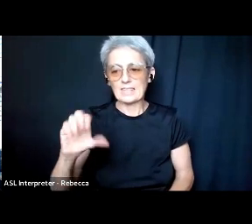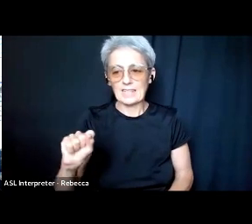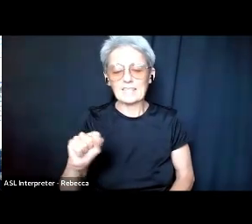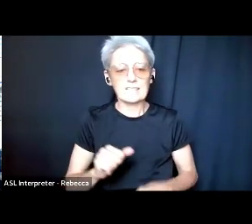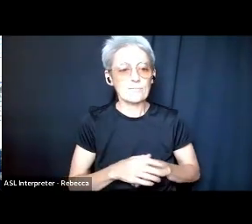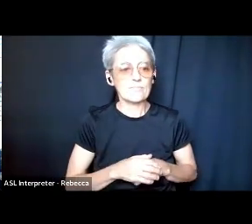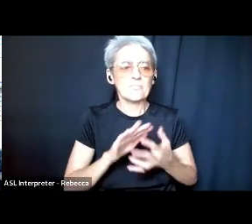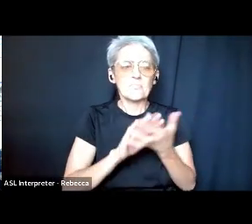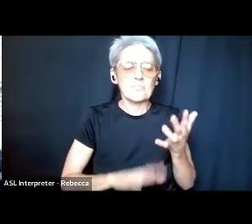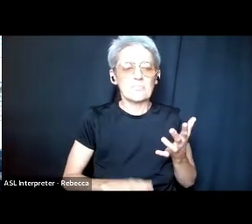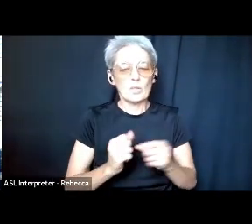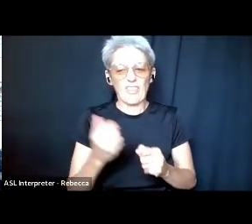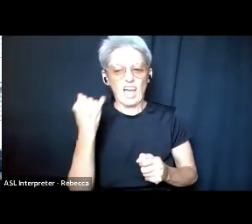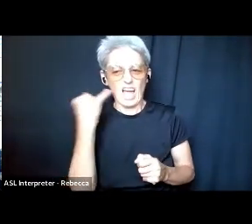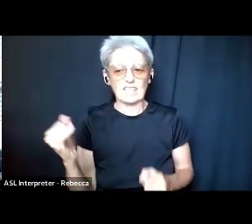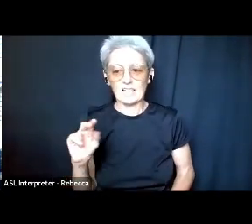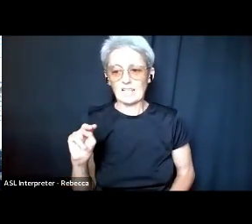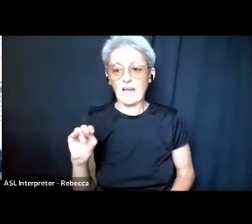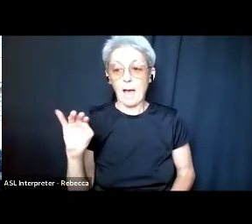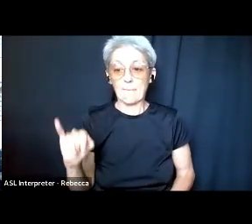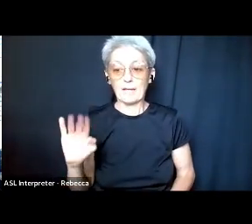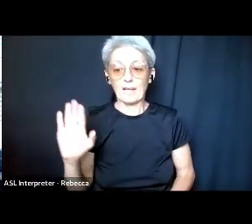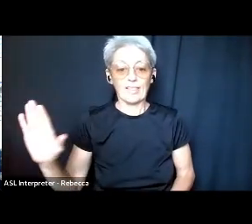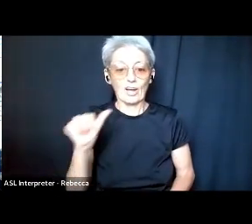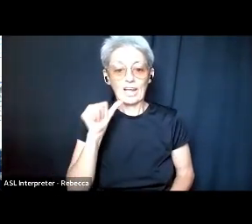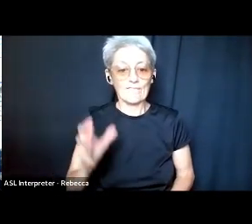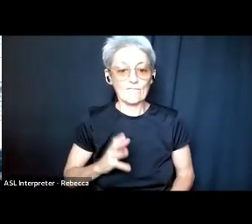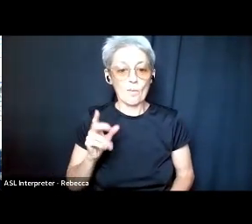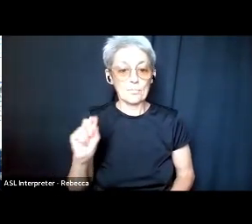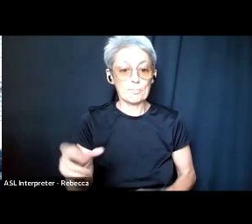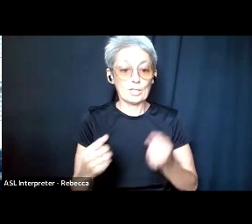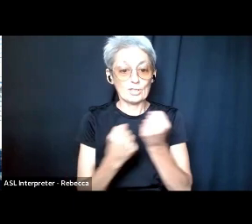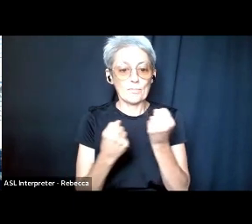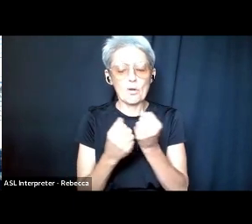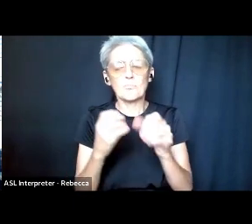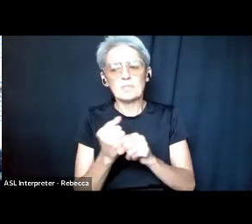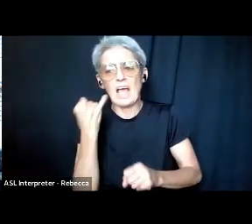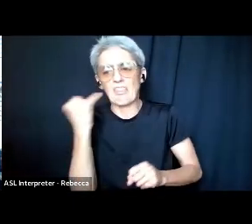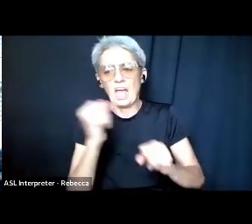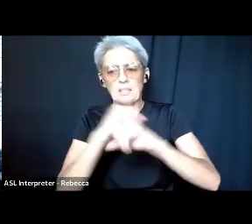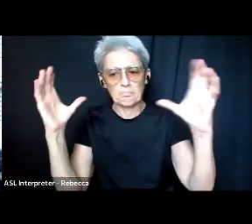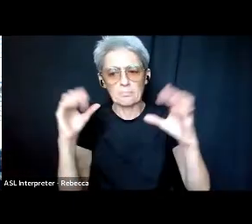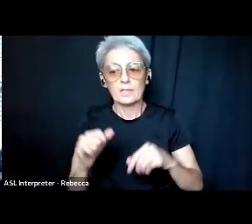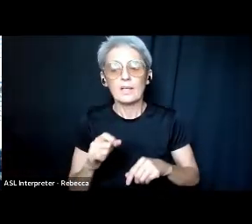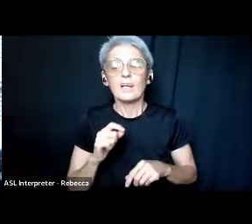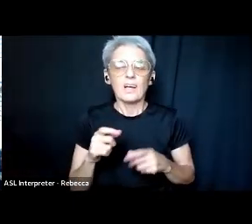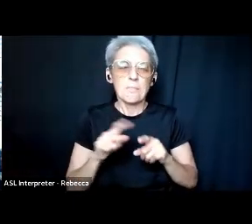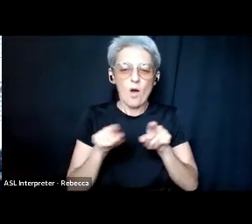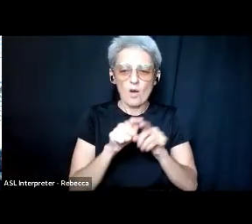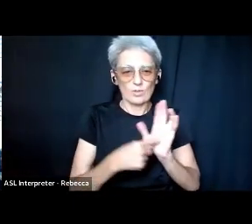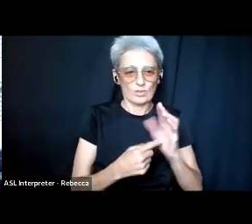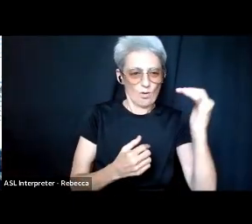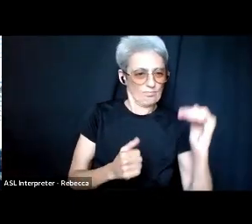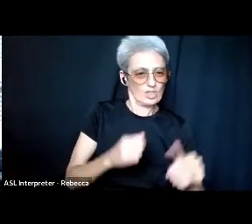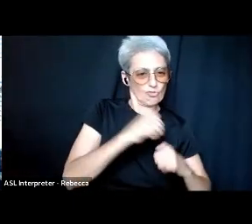of what NAMI's informal peer support is, but I wanted you to see that there's a structure. And if you'll go to the